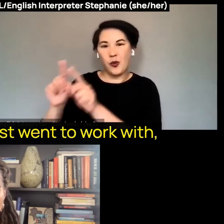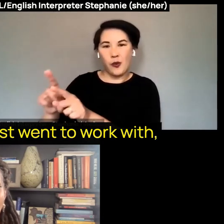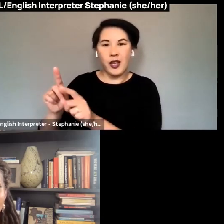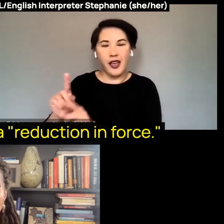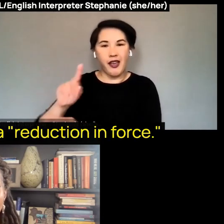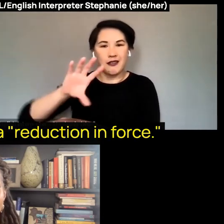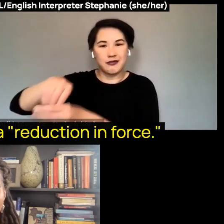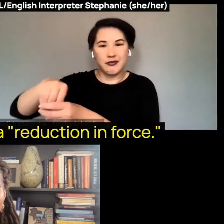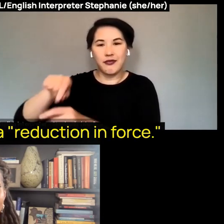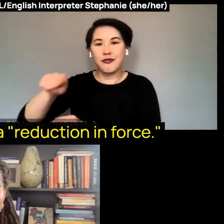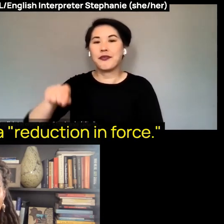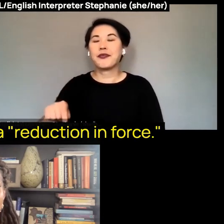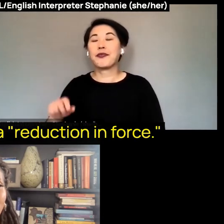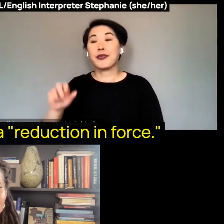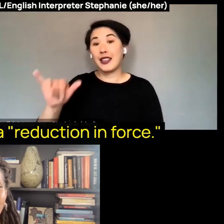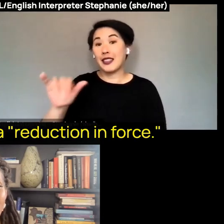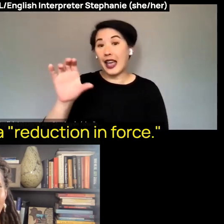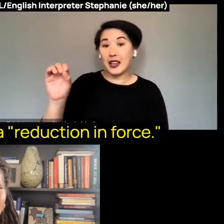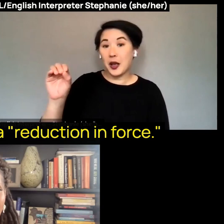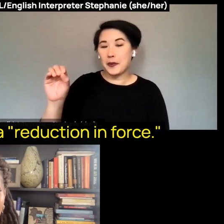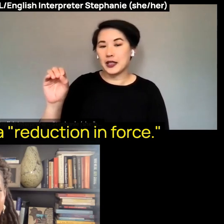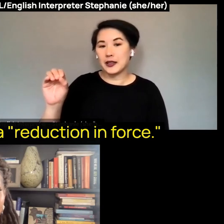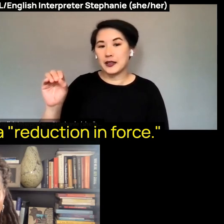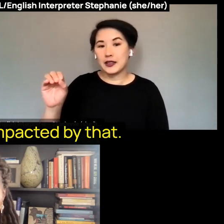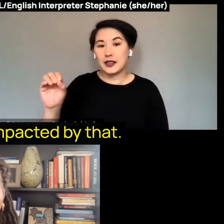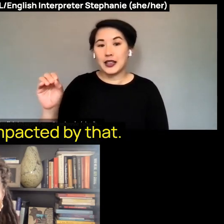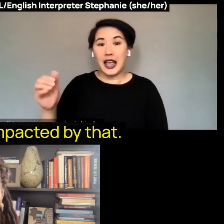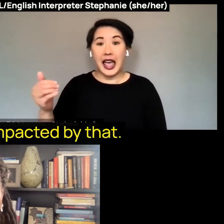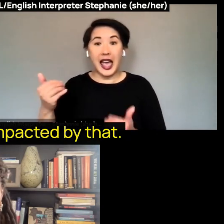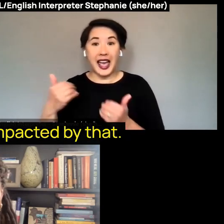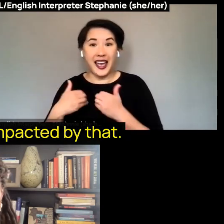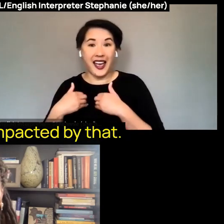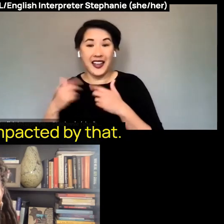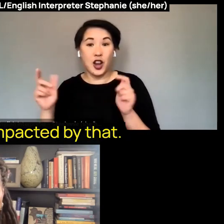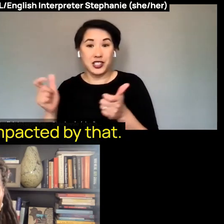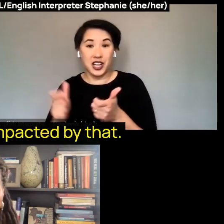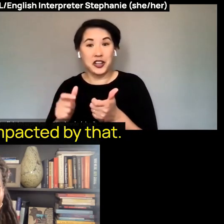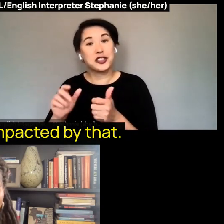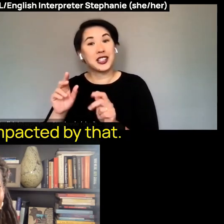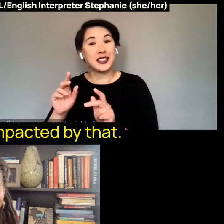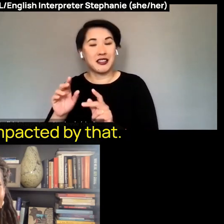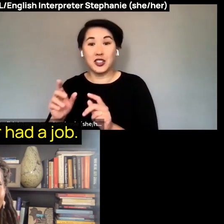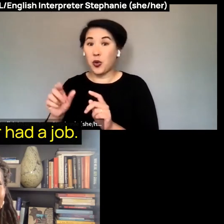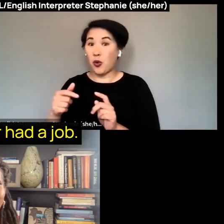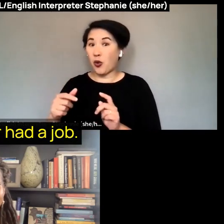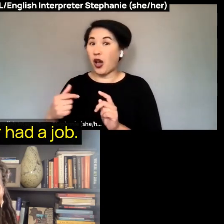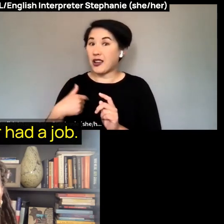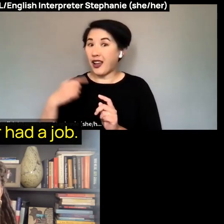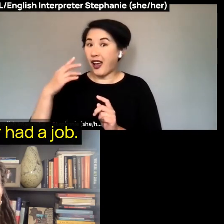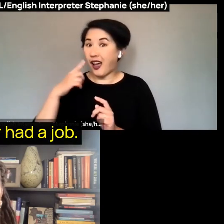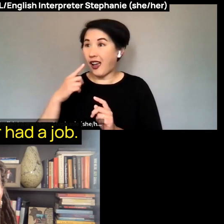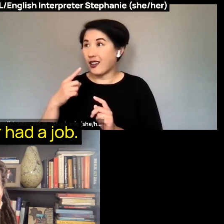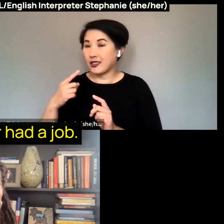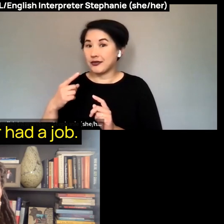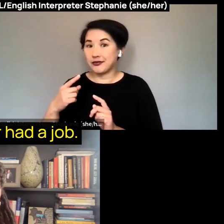with had what was called a reduction in force. So basically I was impacted by that and I